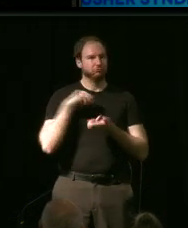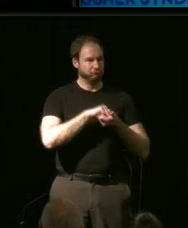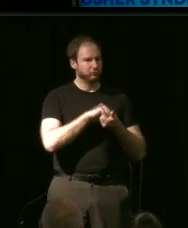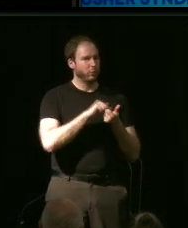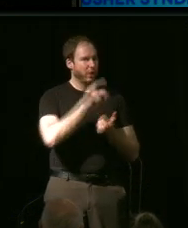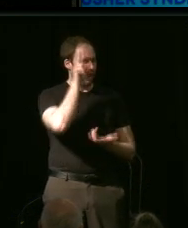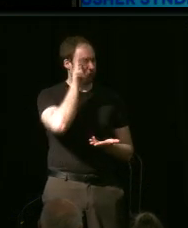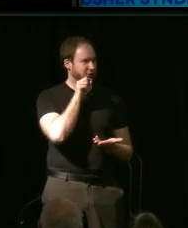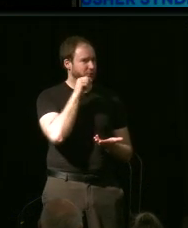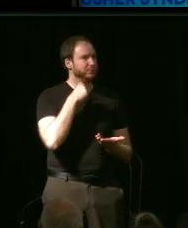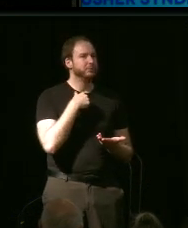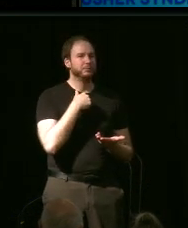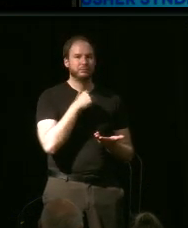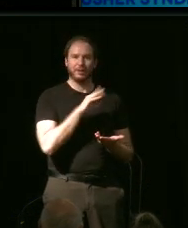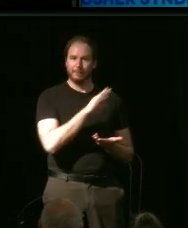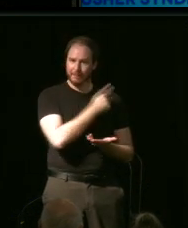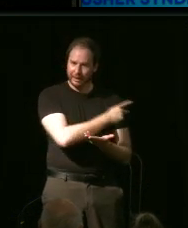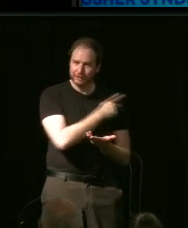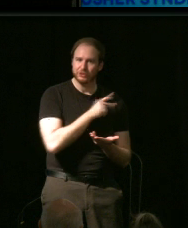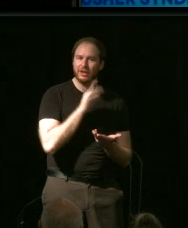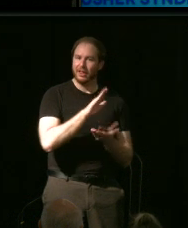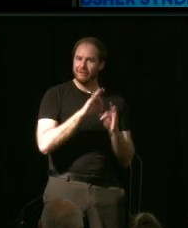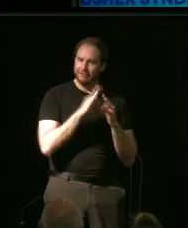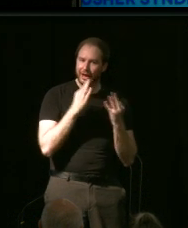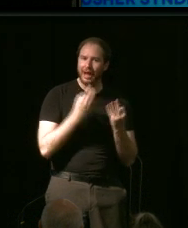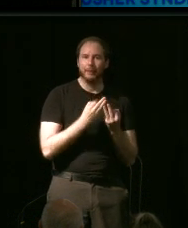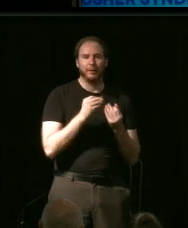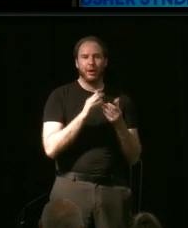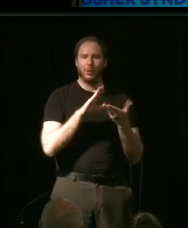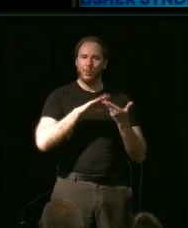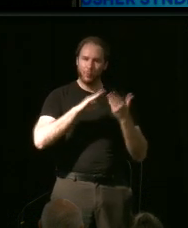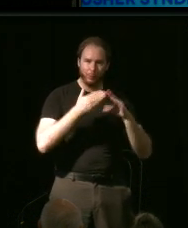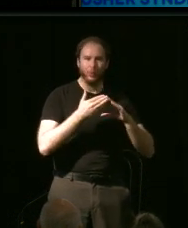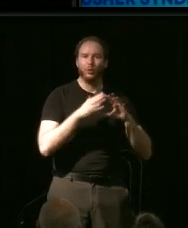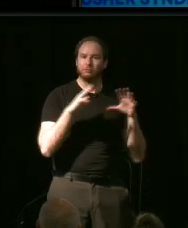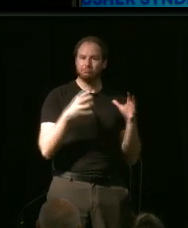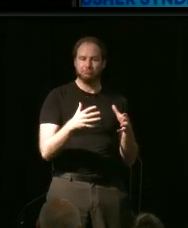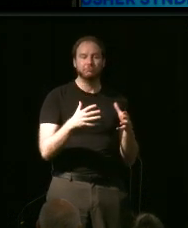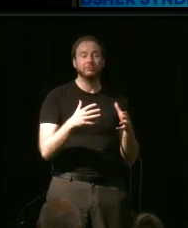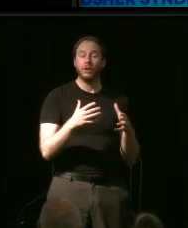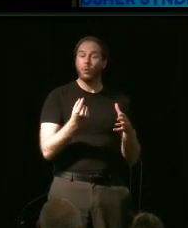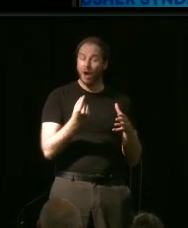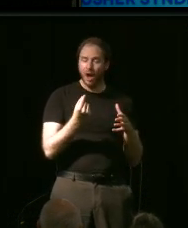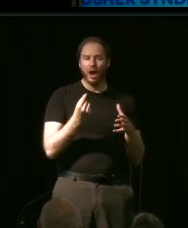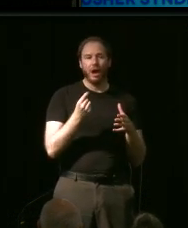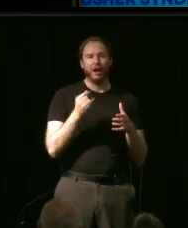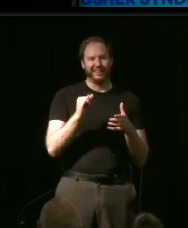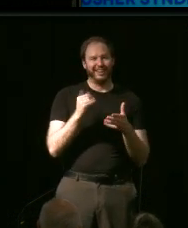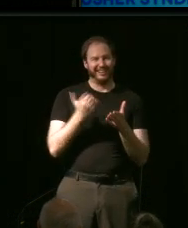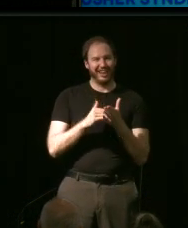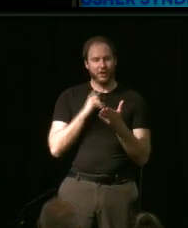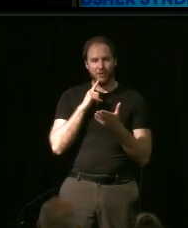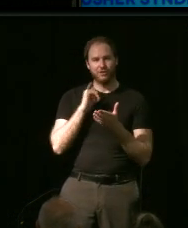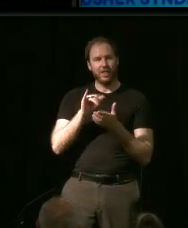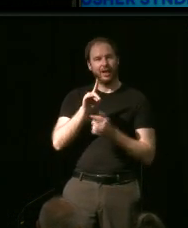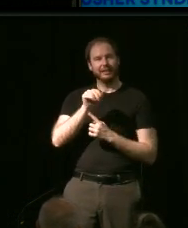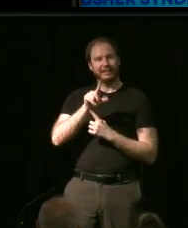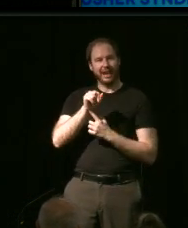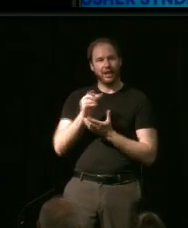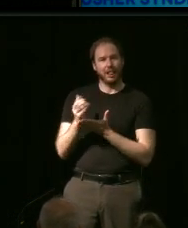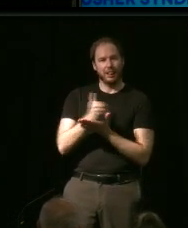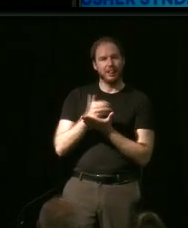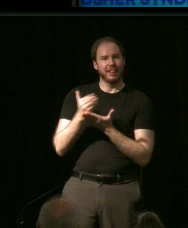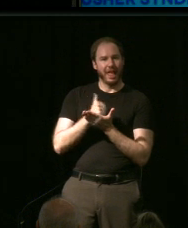syndrome patients and families and the larger community. And that is the data collection initiative that we